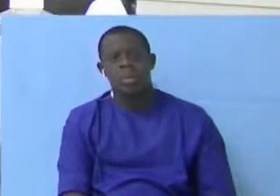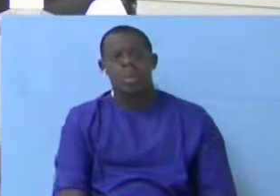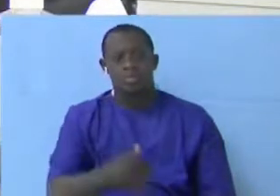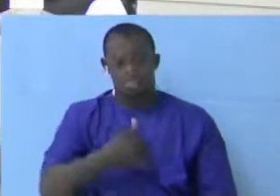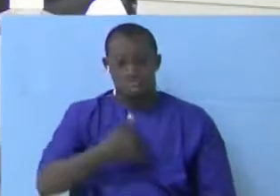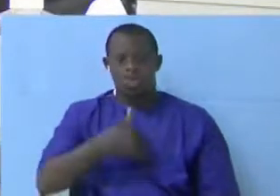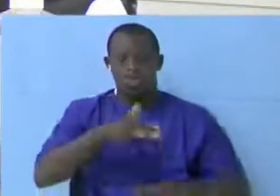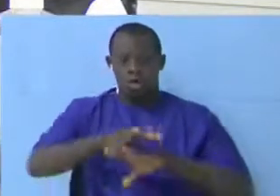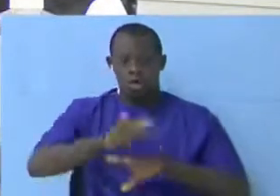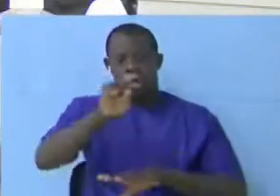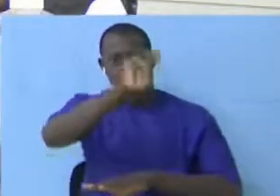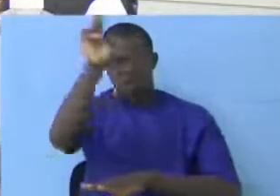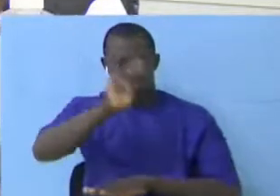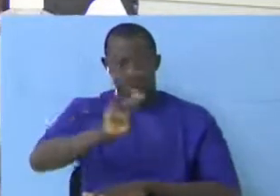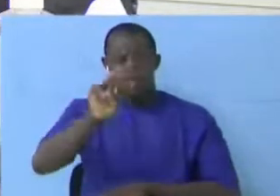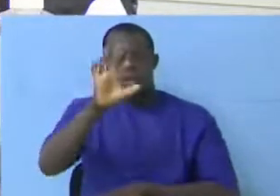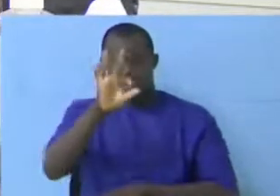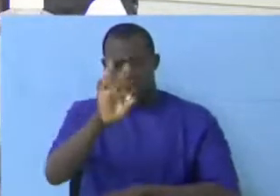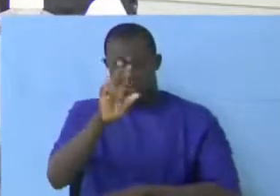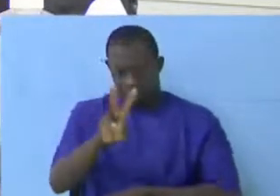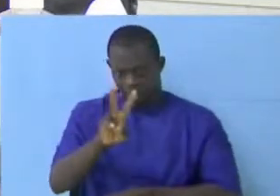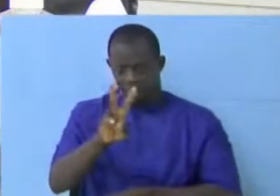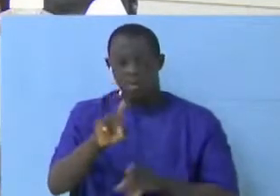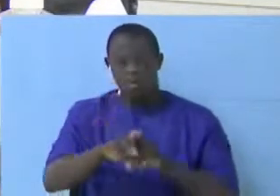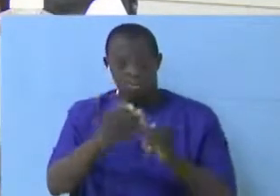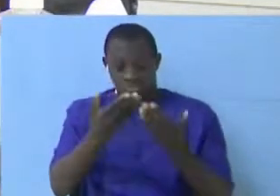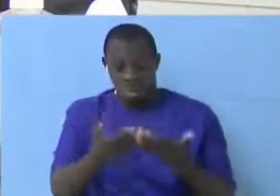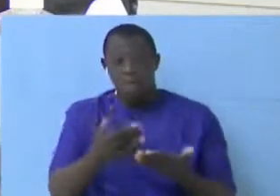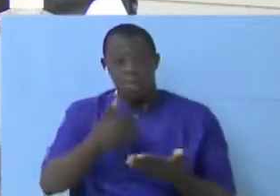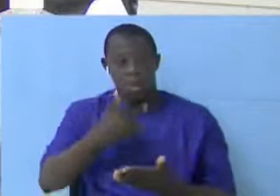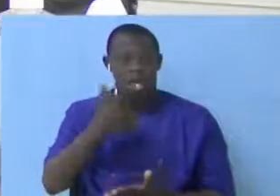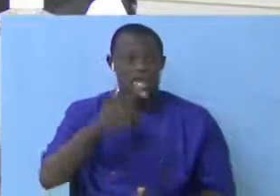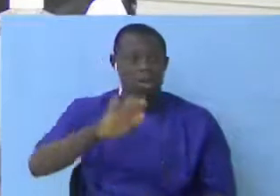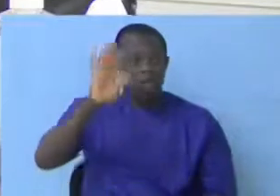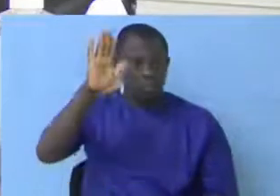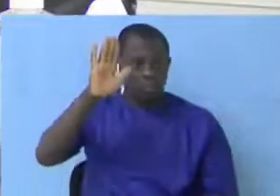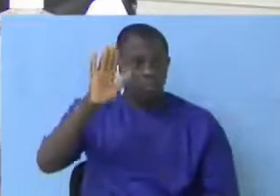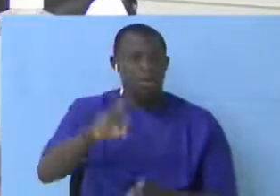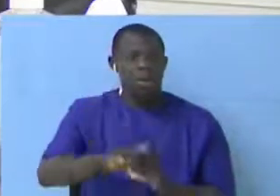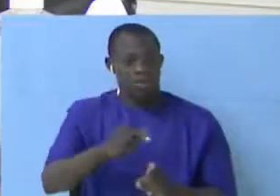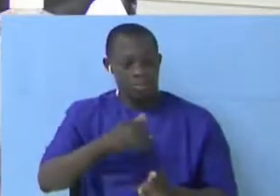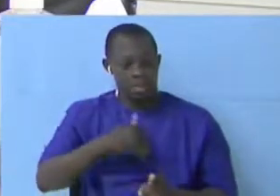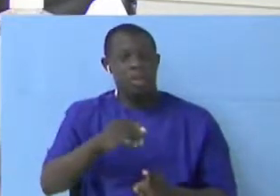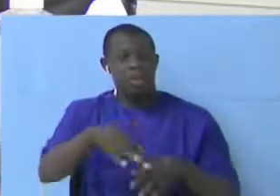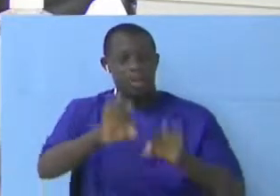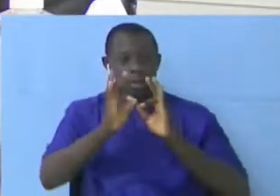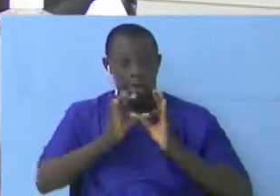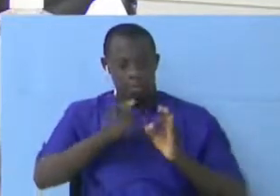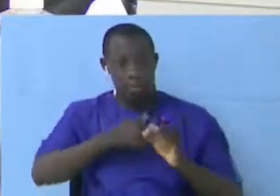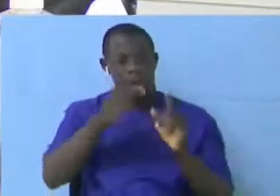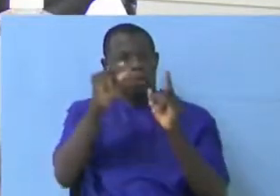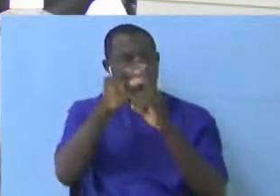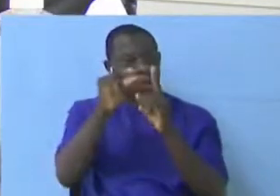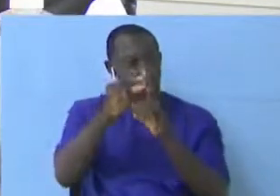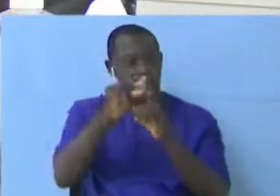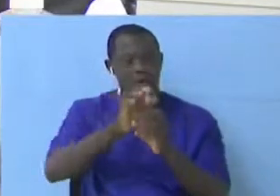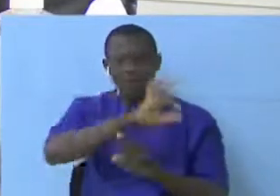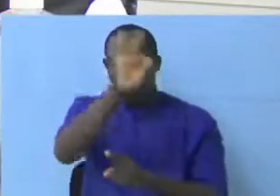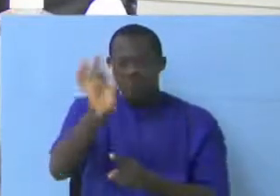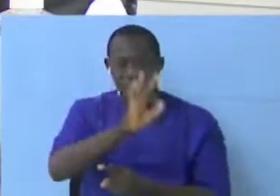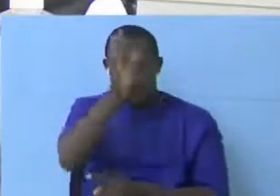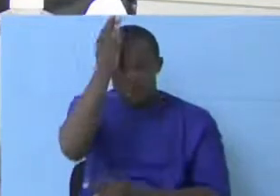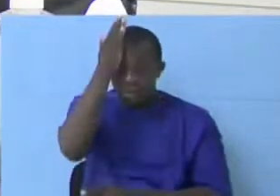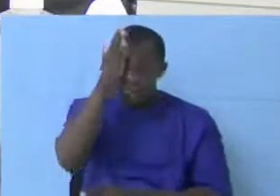The television, Gambia television. I've taken oath. I take my work very seriously. If